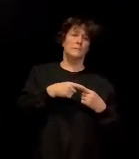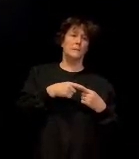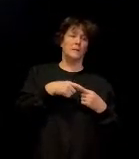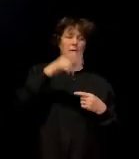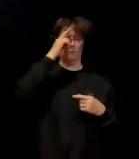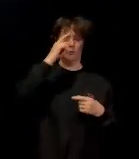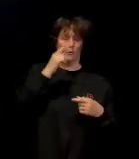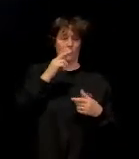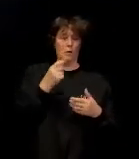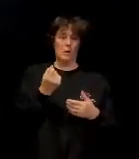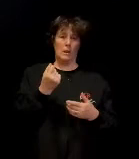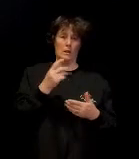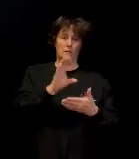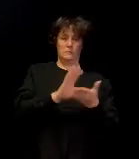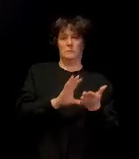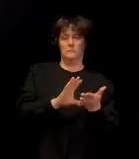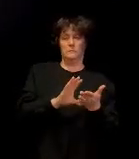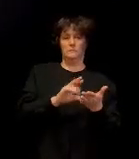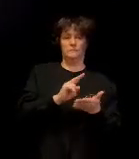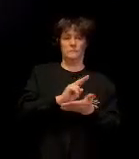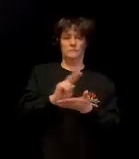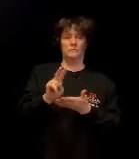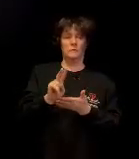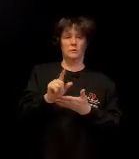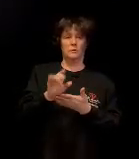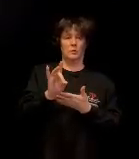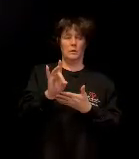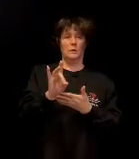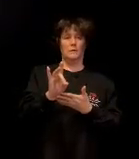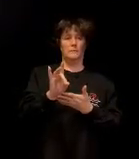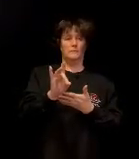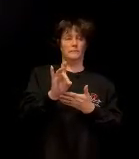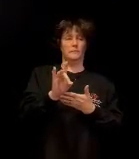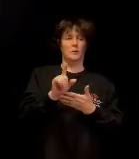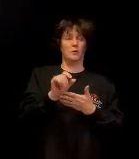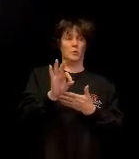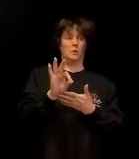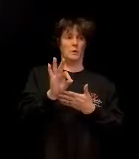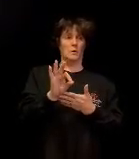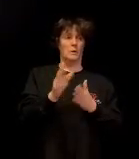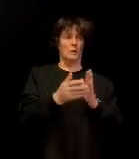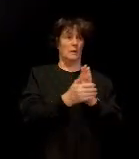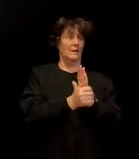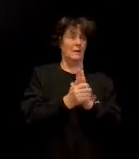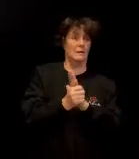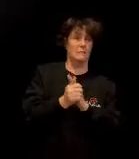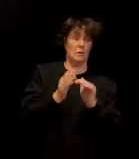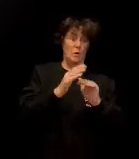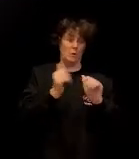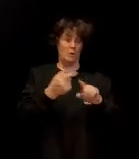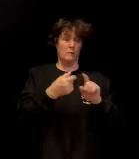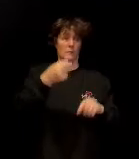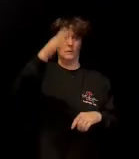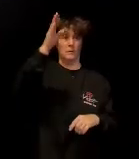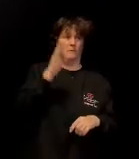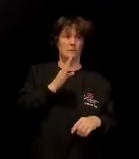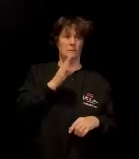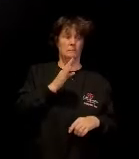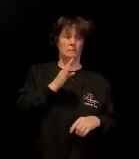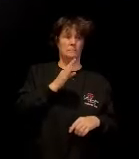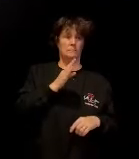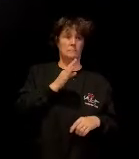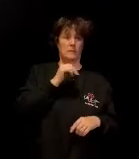Romans, the 11th chapter, the verse 29, the Bible says, "For the gifts and calling of God are without